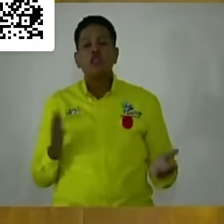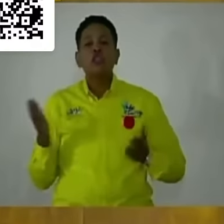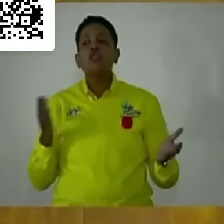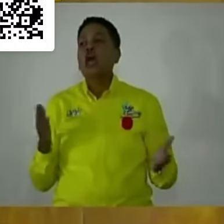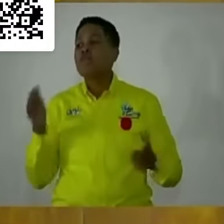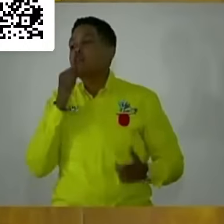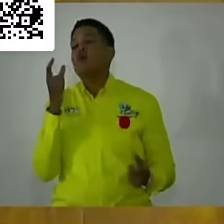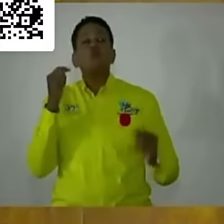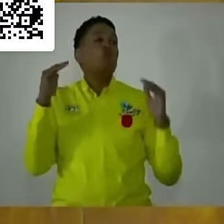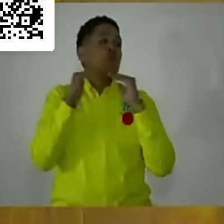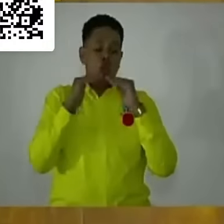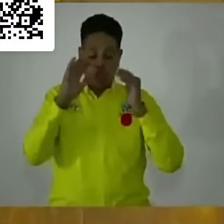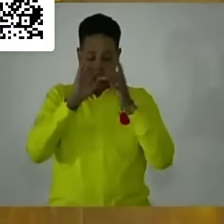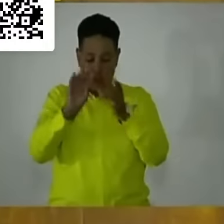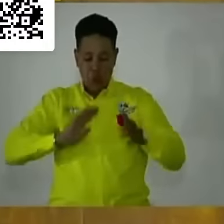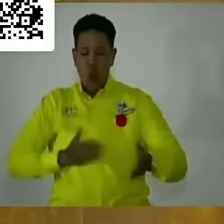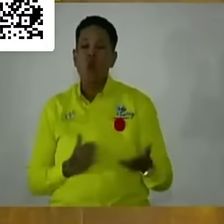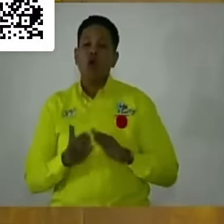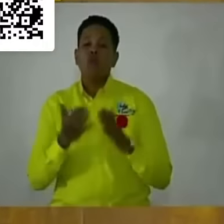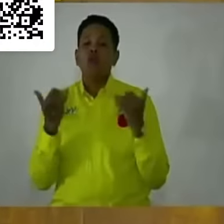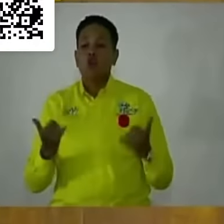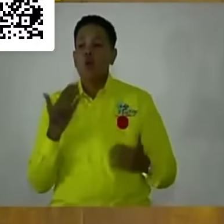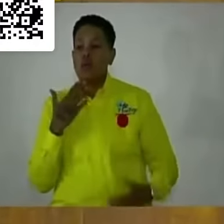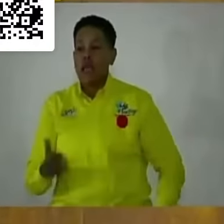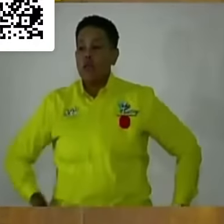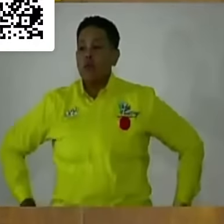doing justice to our communities. I thank you.